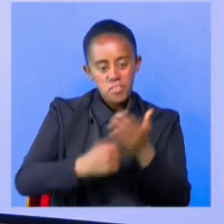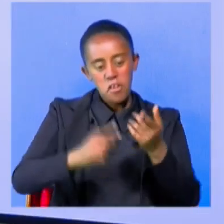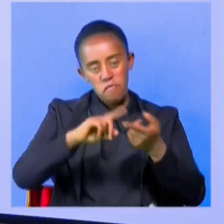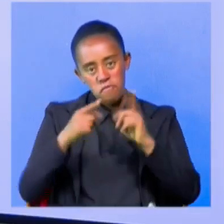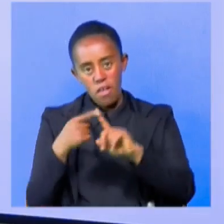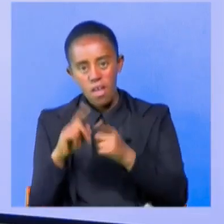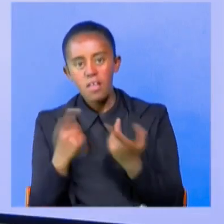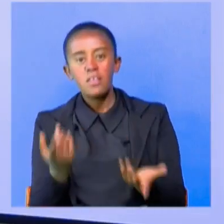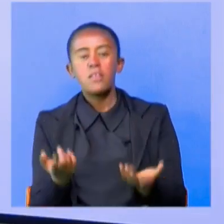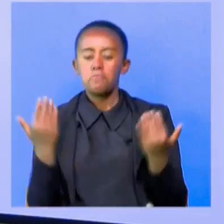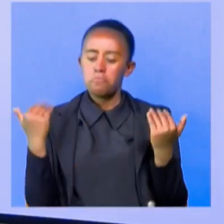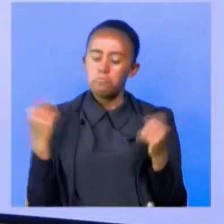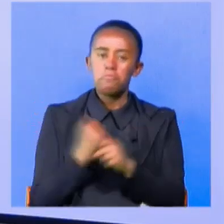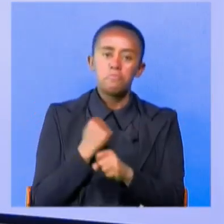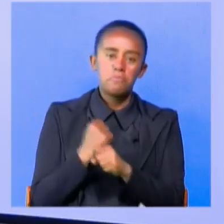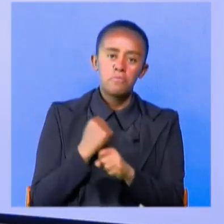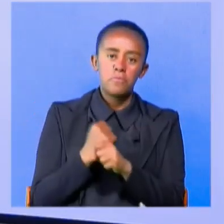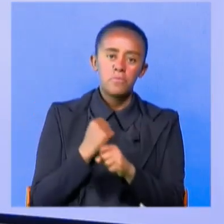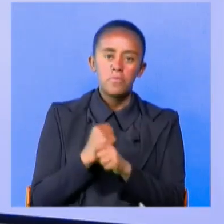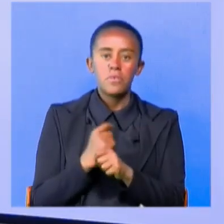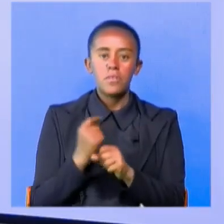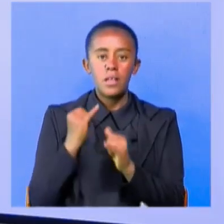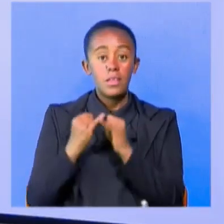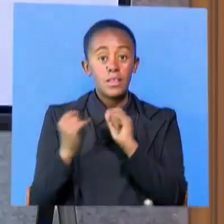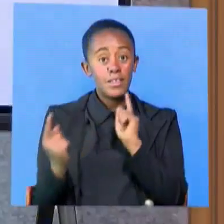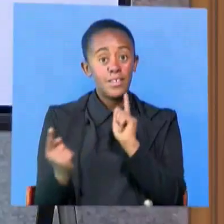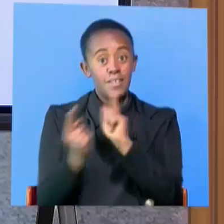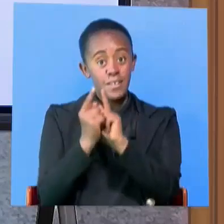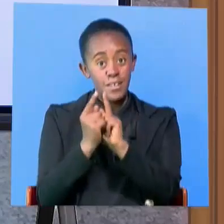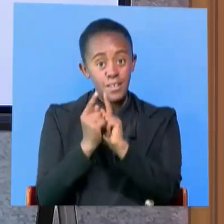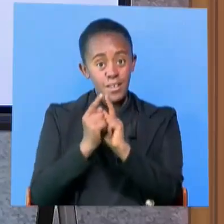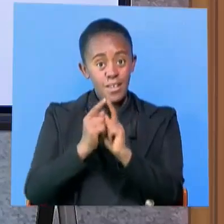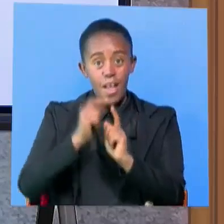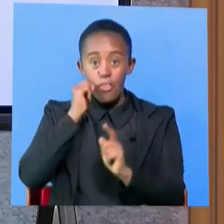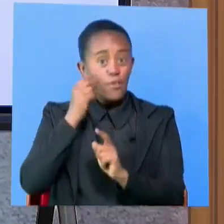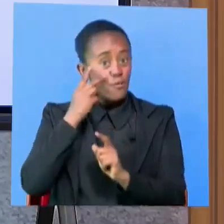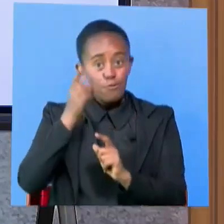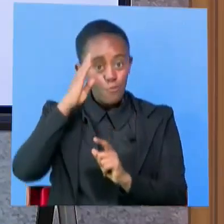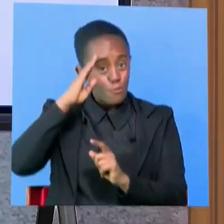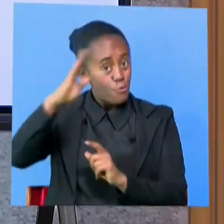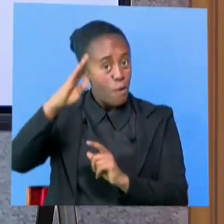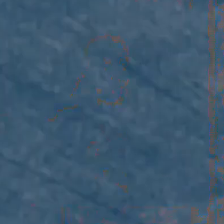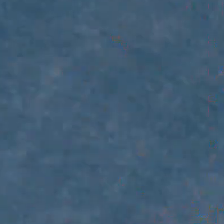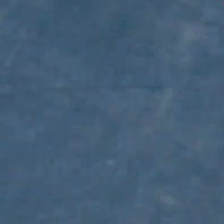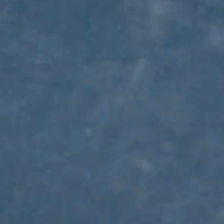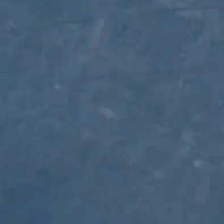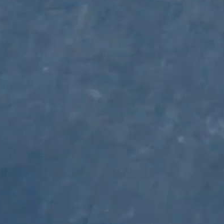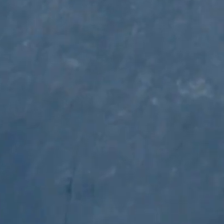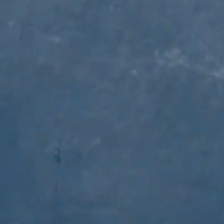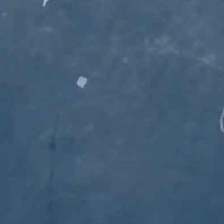friends. Hopefully till we meet next time. See you. Goodbye, students.